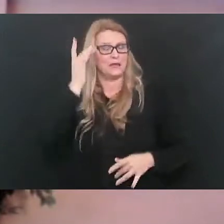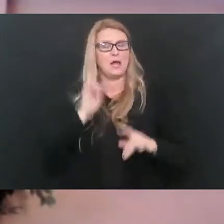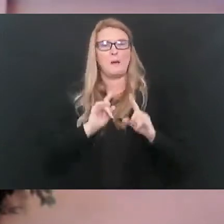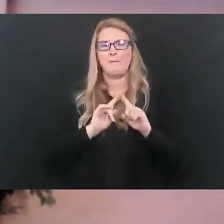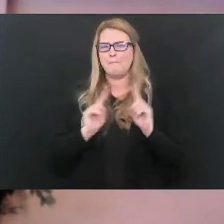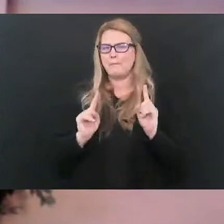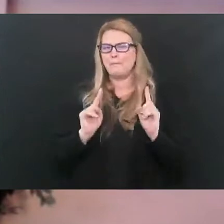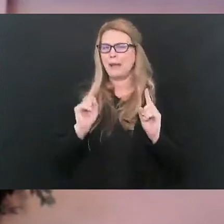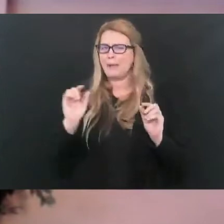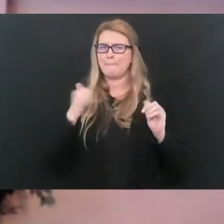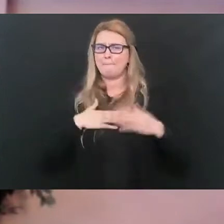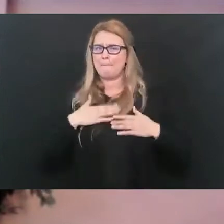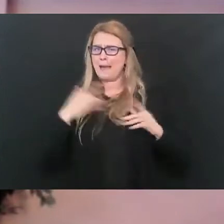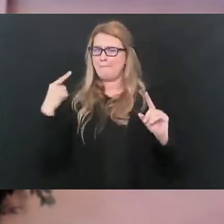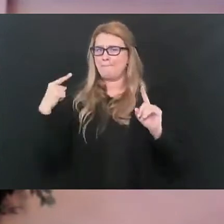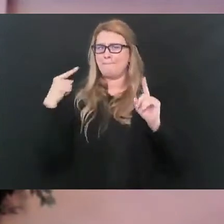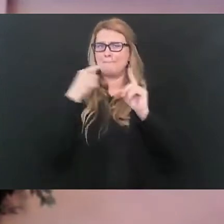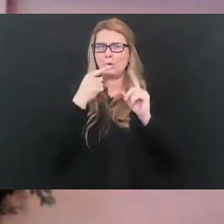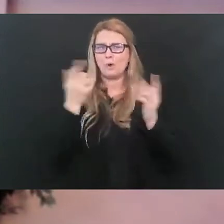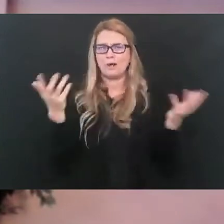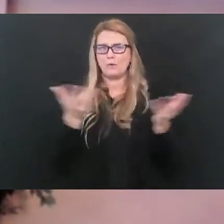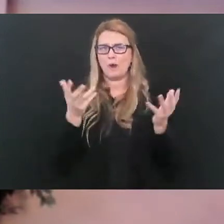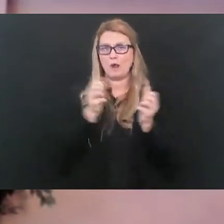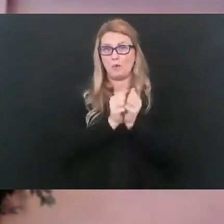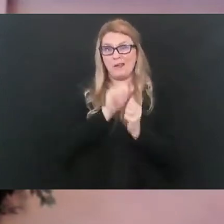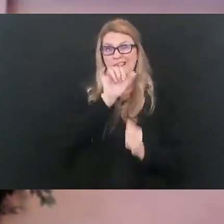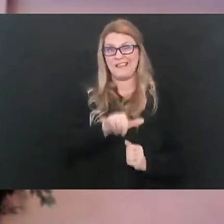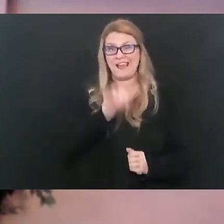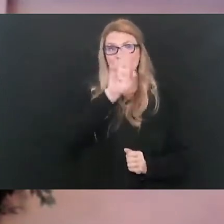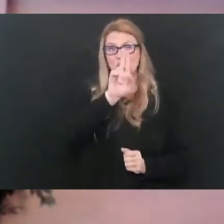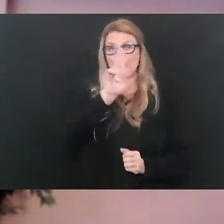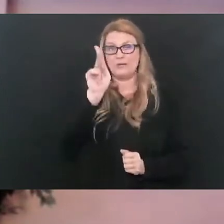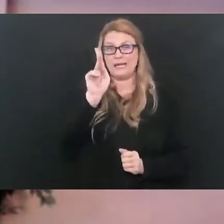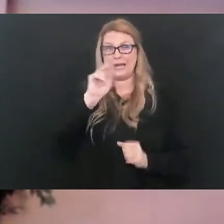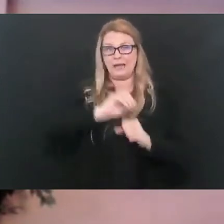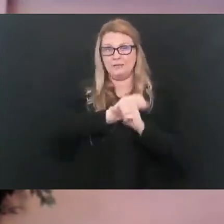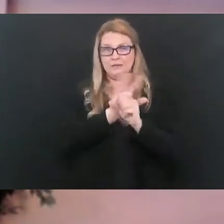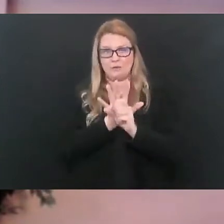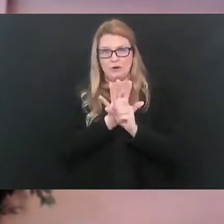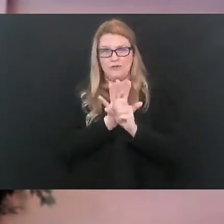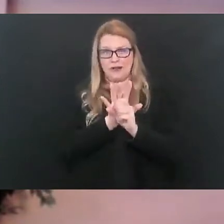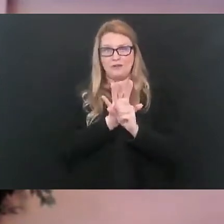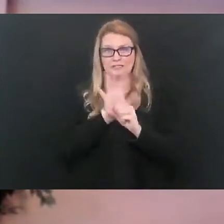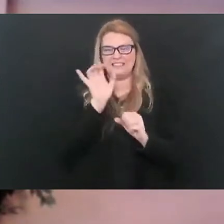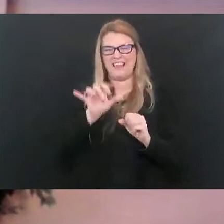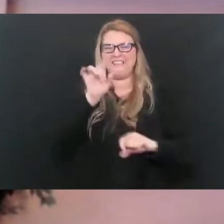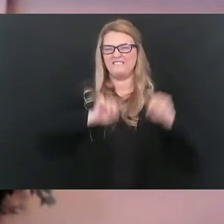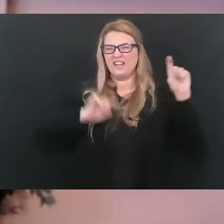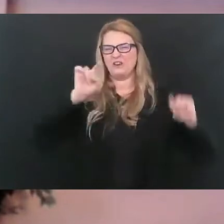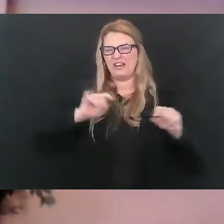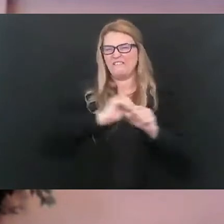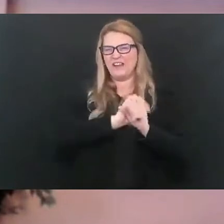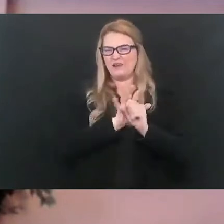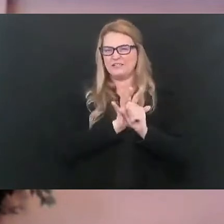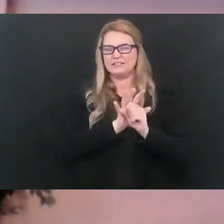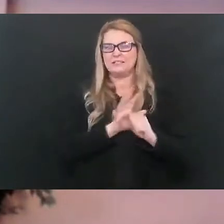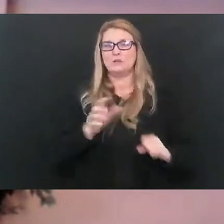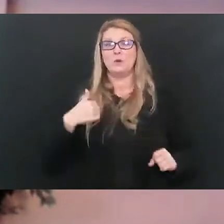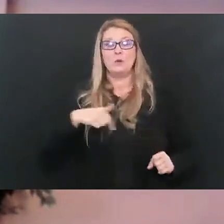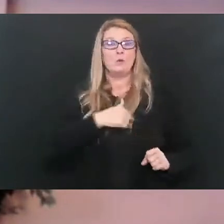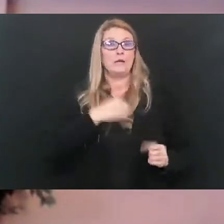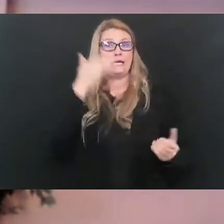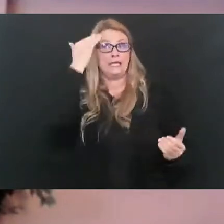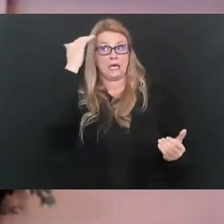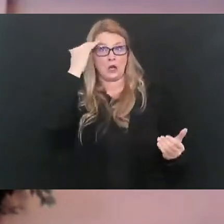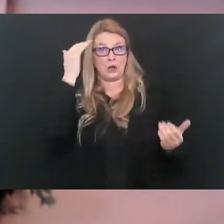issue with the variant viruses starting to grab hold and really grow in the state. And we know that our younger